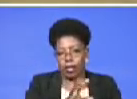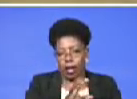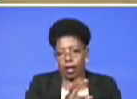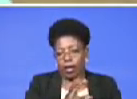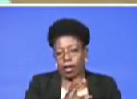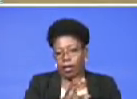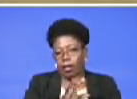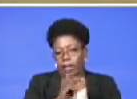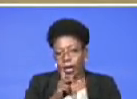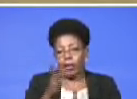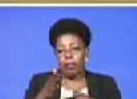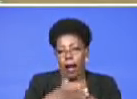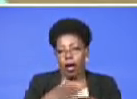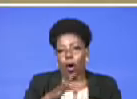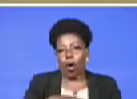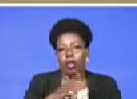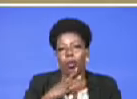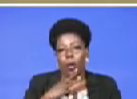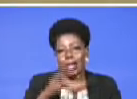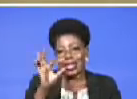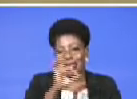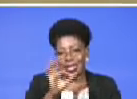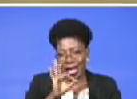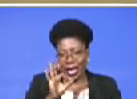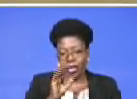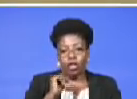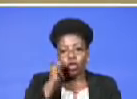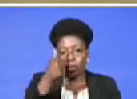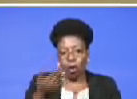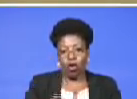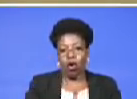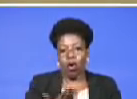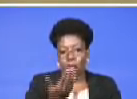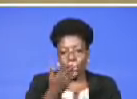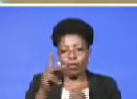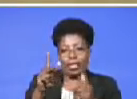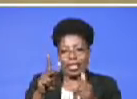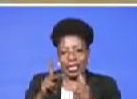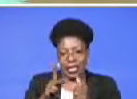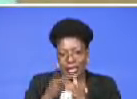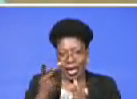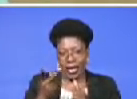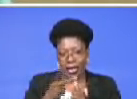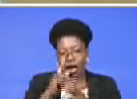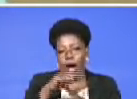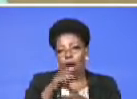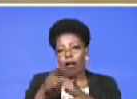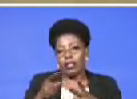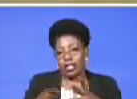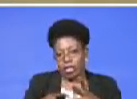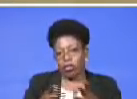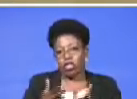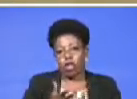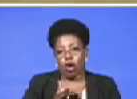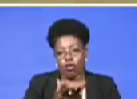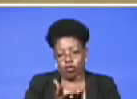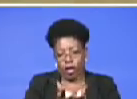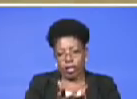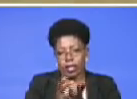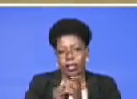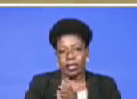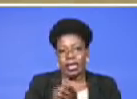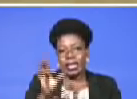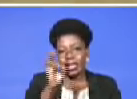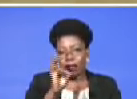C. They'll be back on the waters at 9 o'clock first thing tomorrow morning for the second and series race. And don't forget to tune into the morning edition at 7